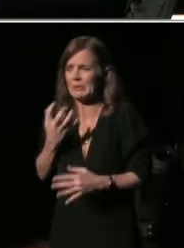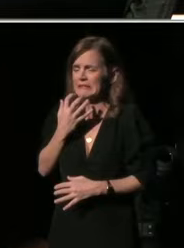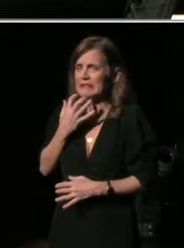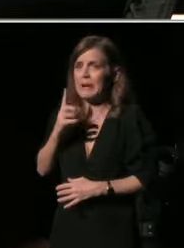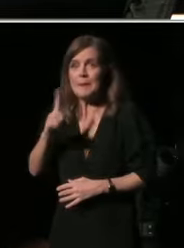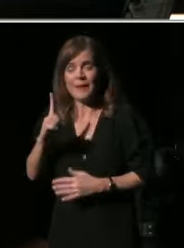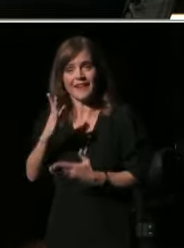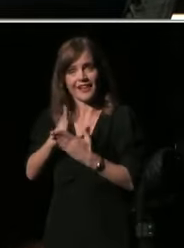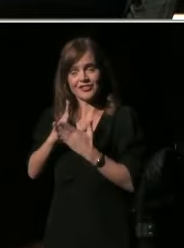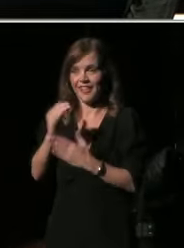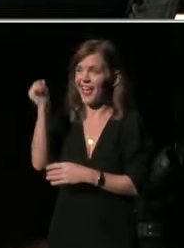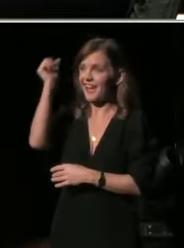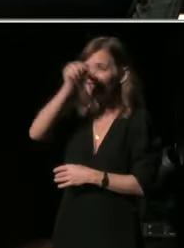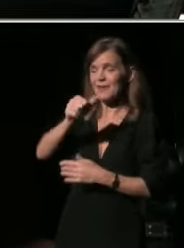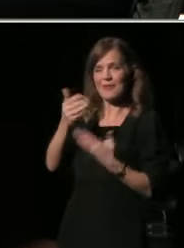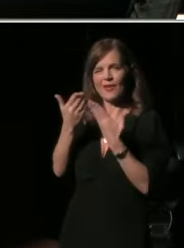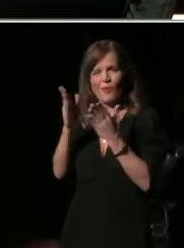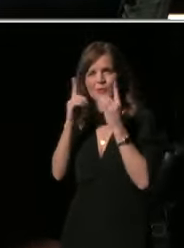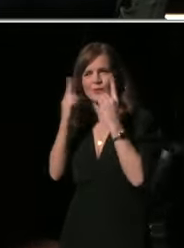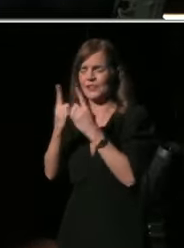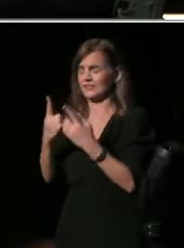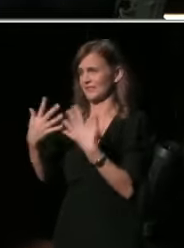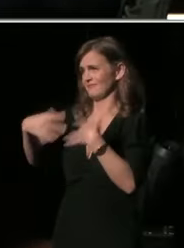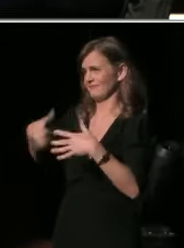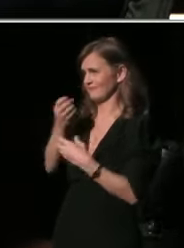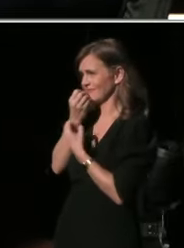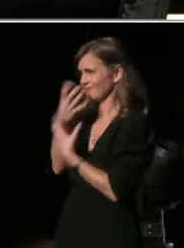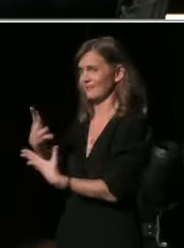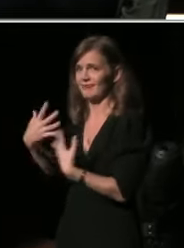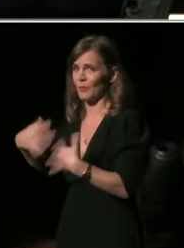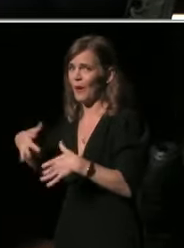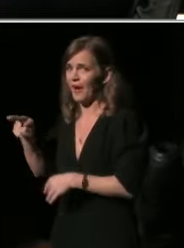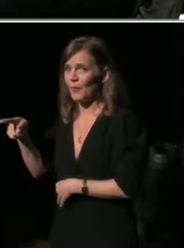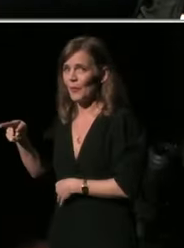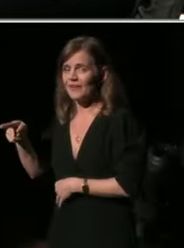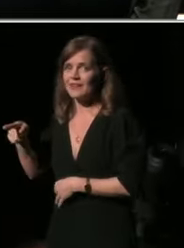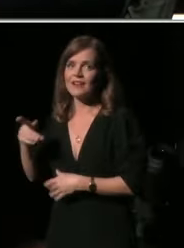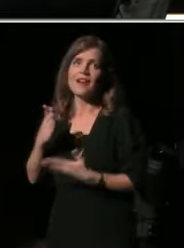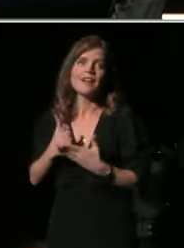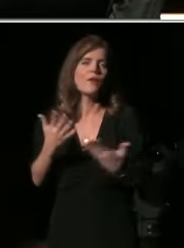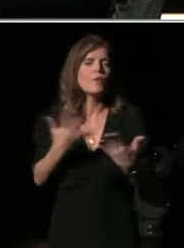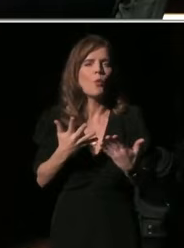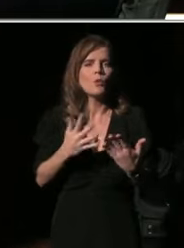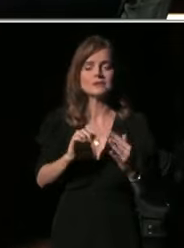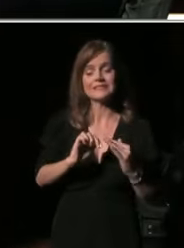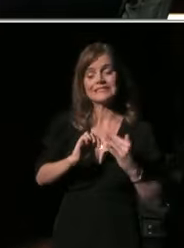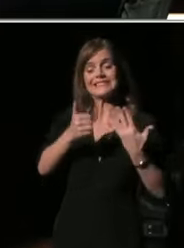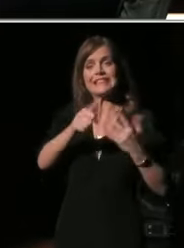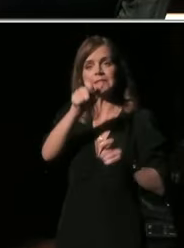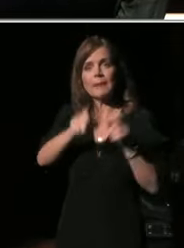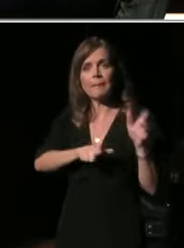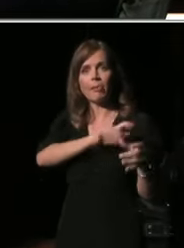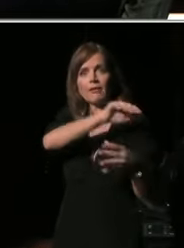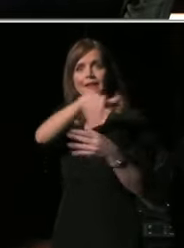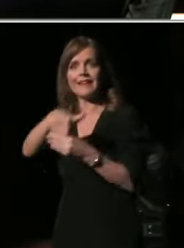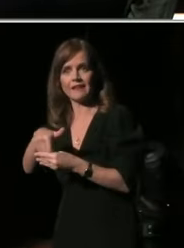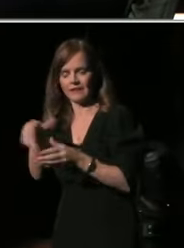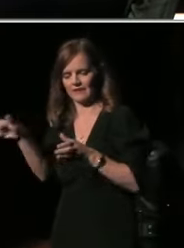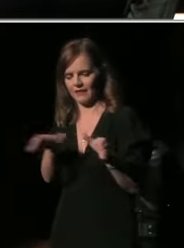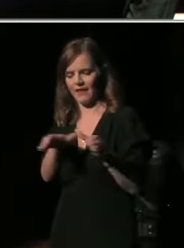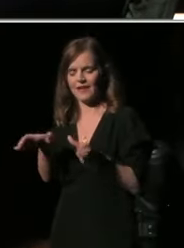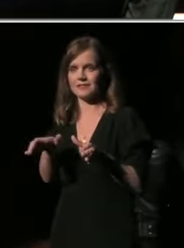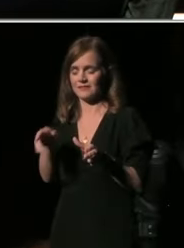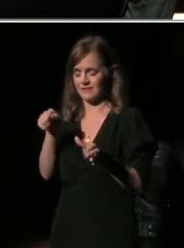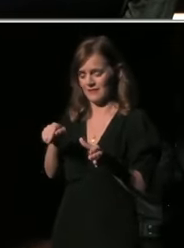the academics were superb. And, of course, the six people that actually took part. And thank you,